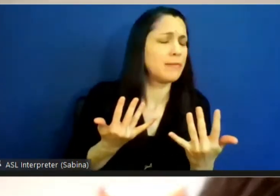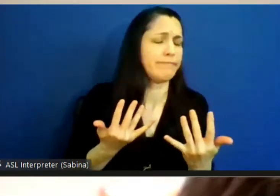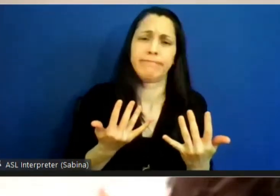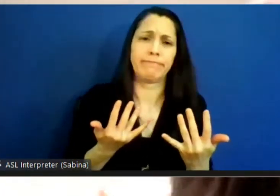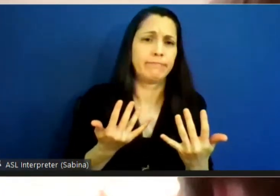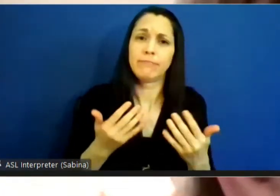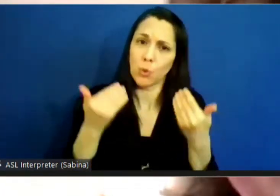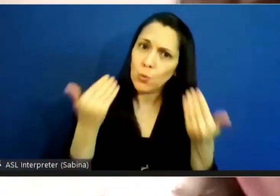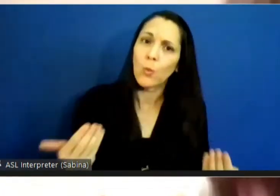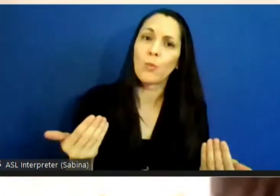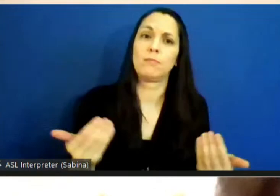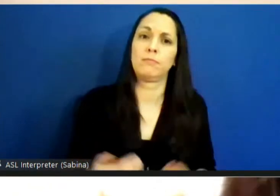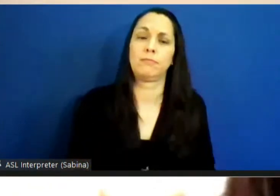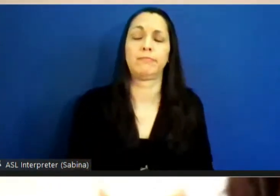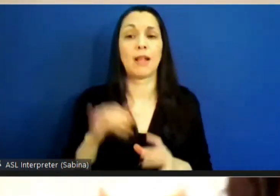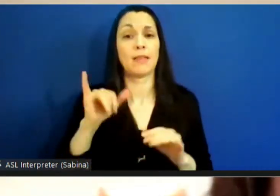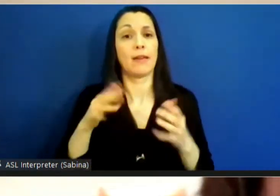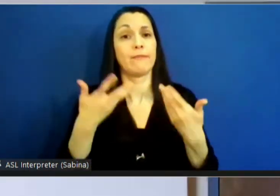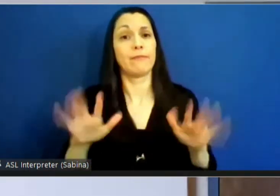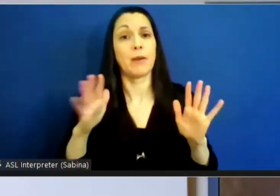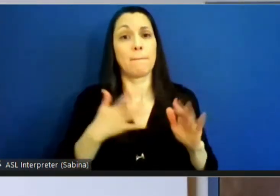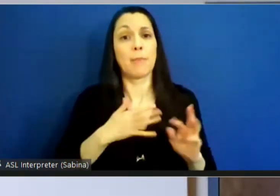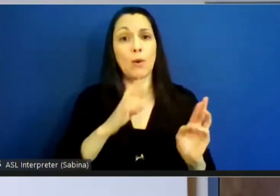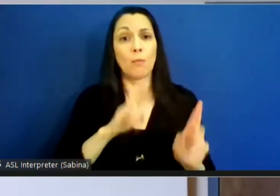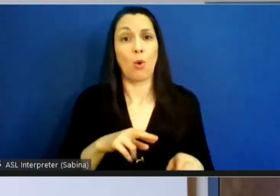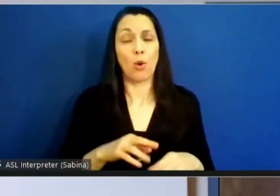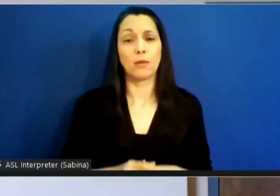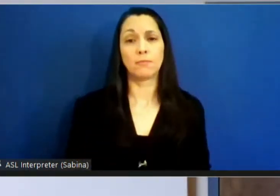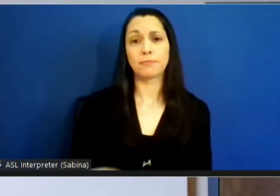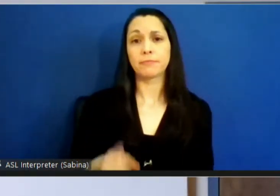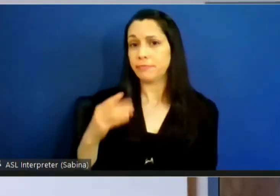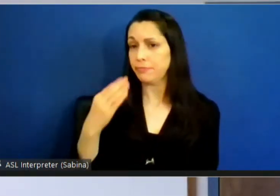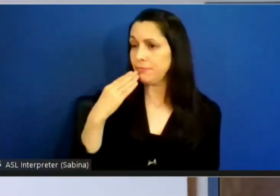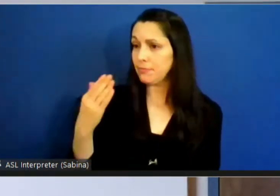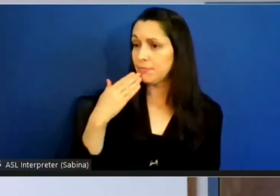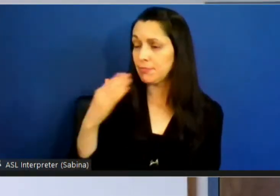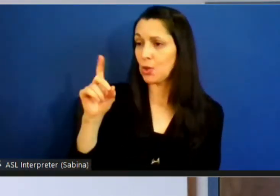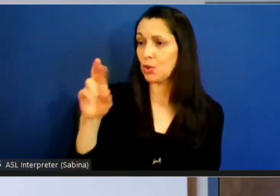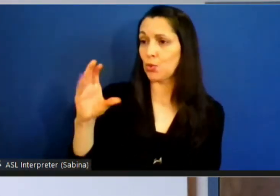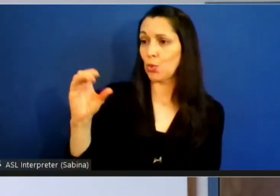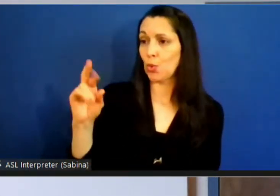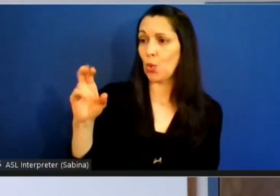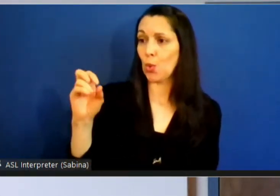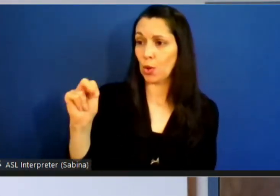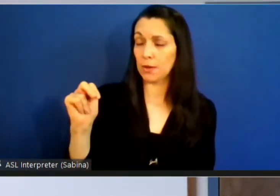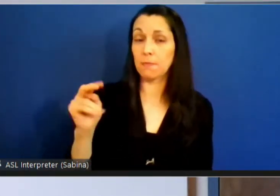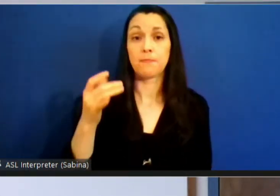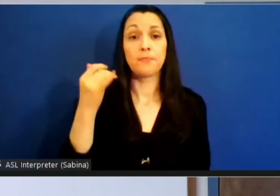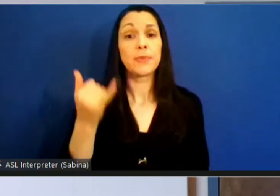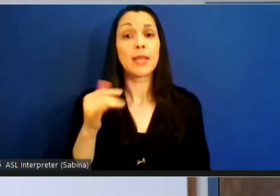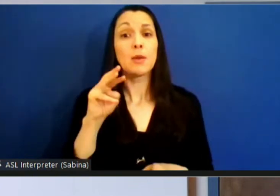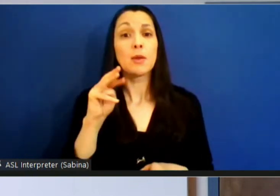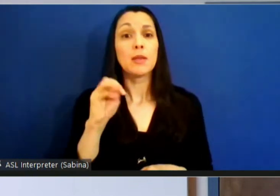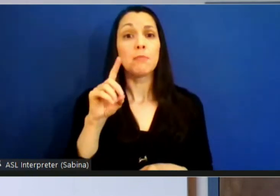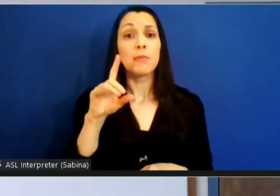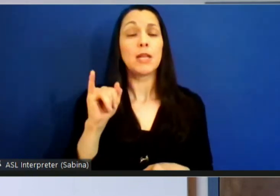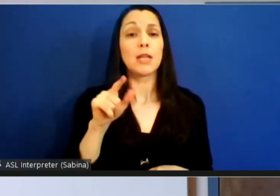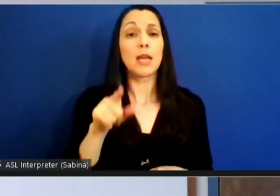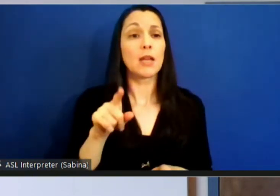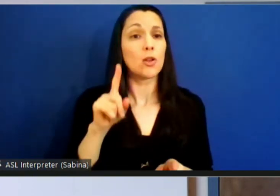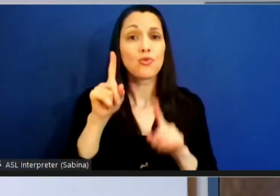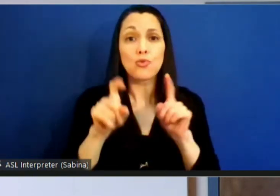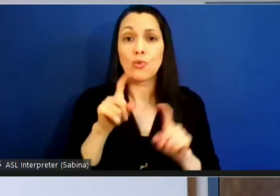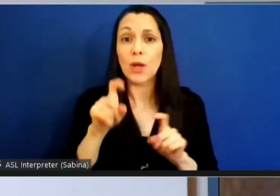this week. Thank you, Dr. Coren, for that report. Now we're going to open up to some questions from the media. First, leading us off